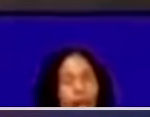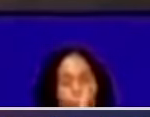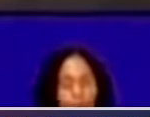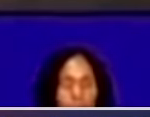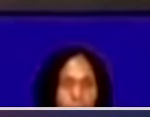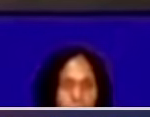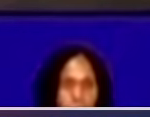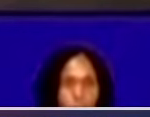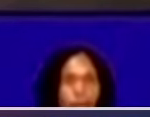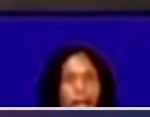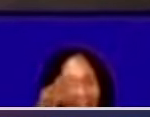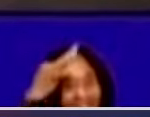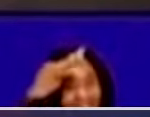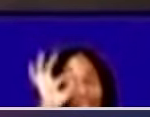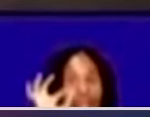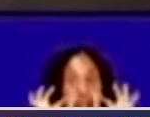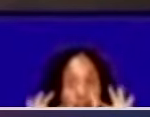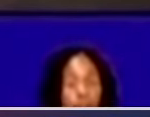state can look like.